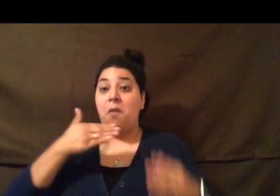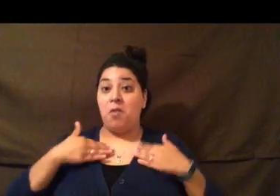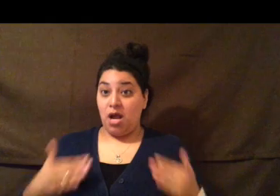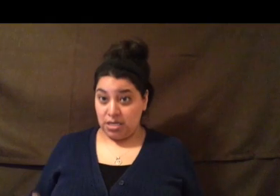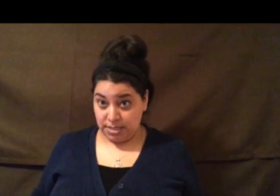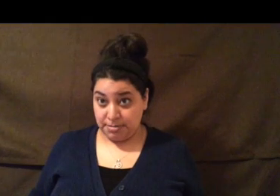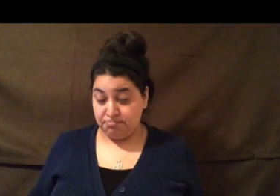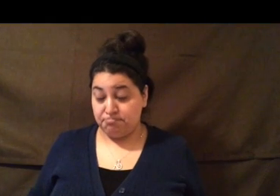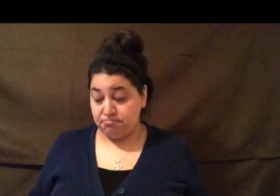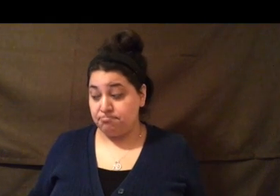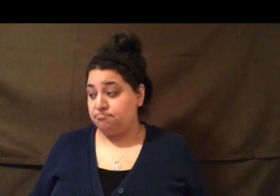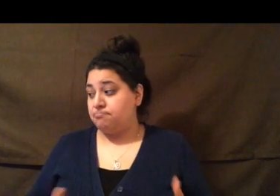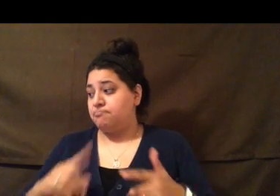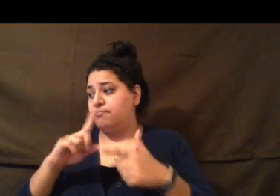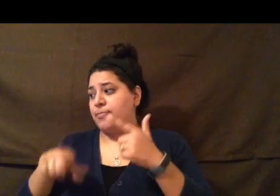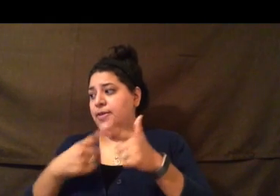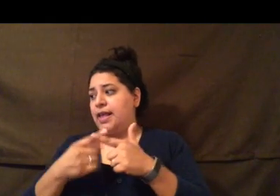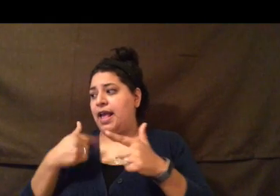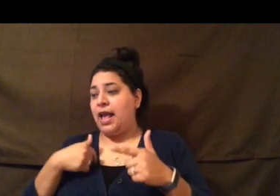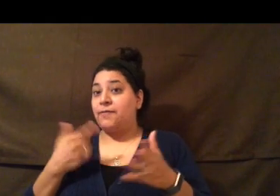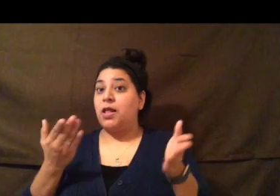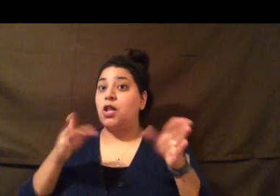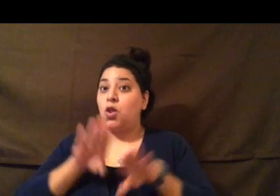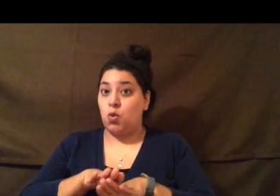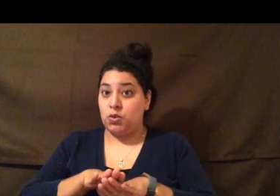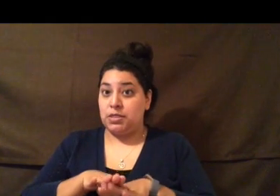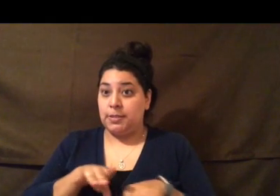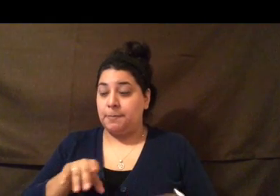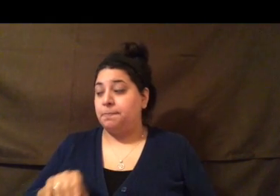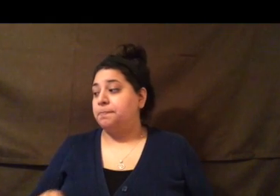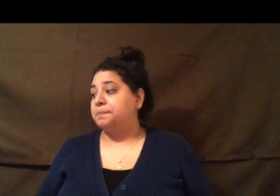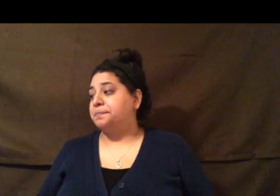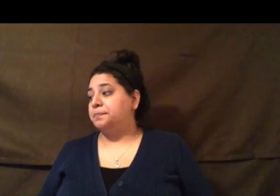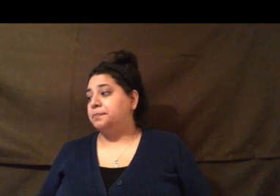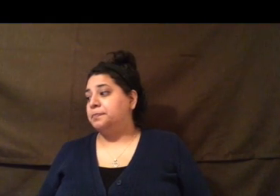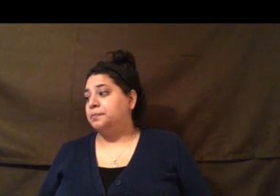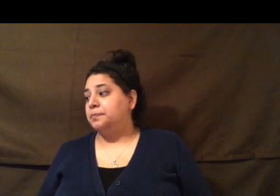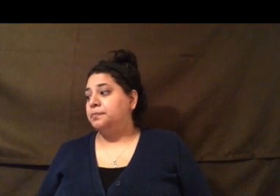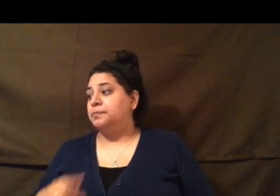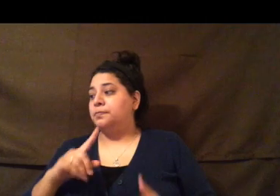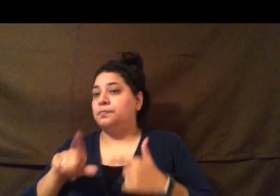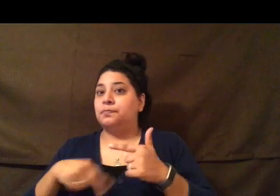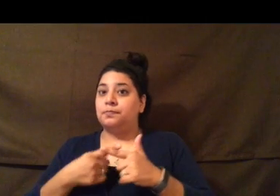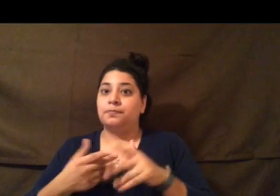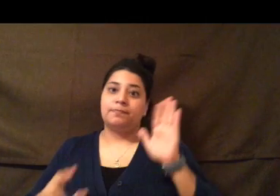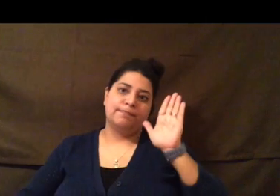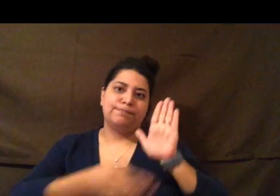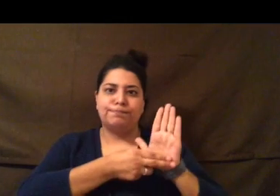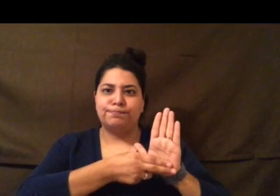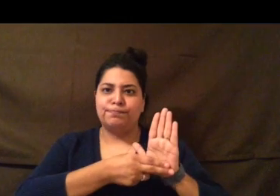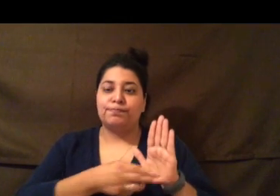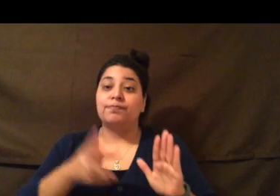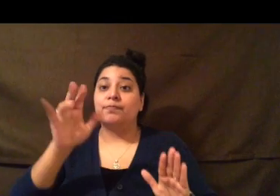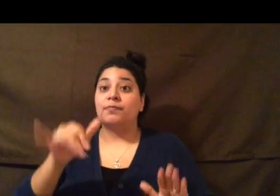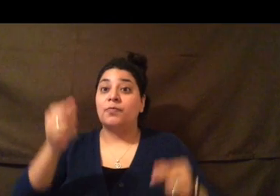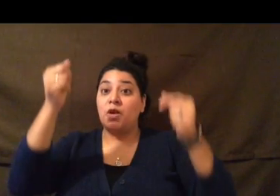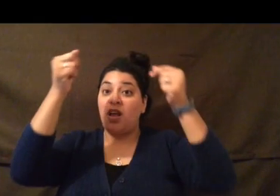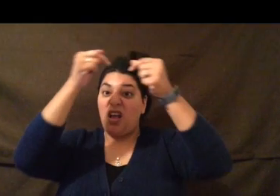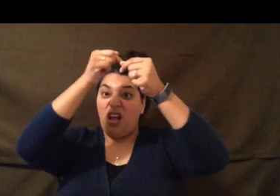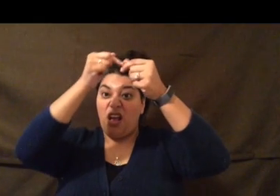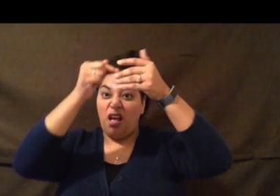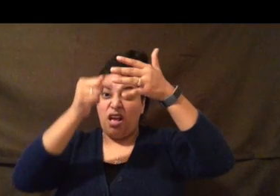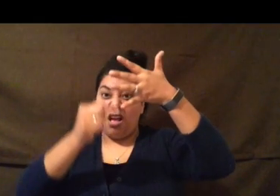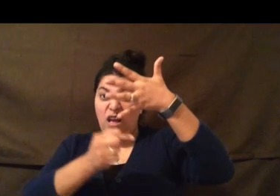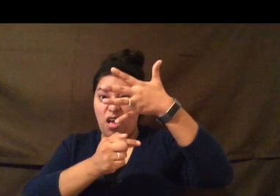is our body. And then I have my closing. And then I have my signature. So I have